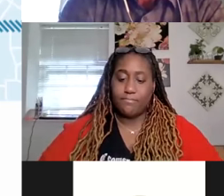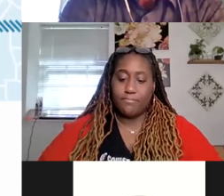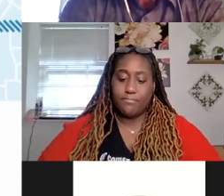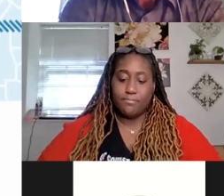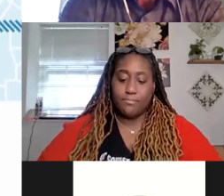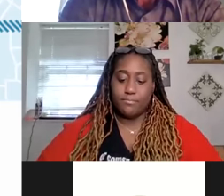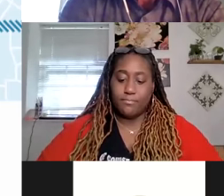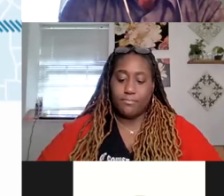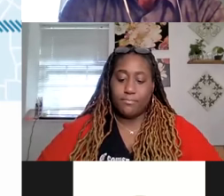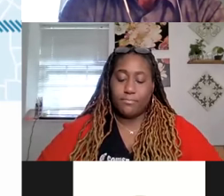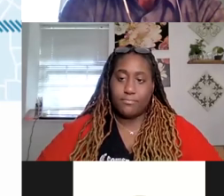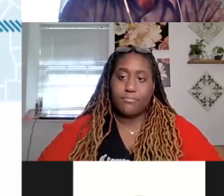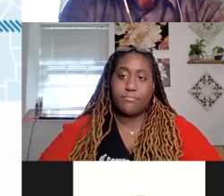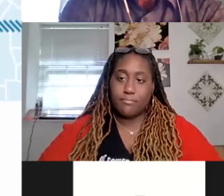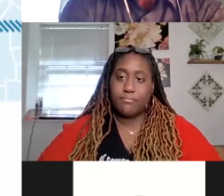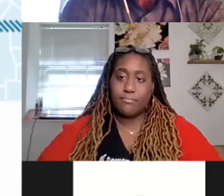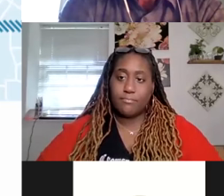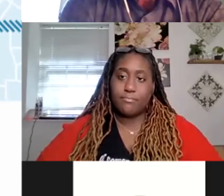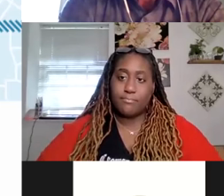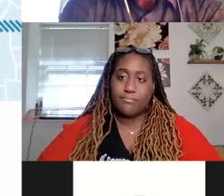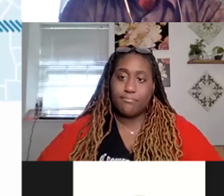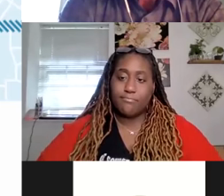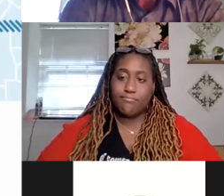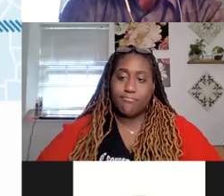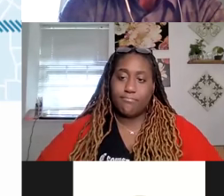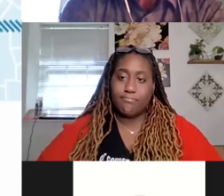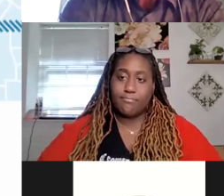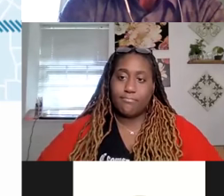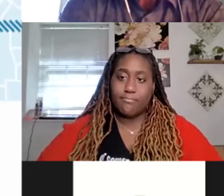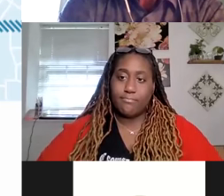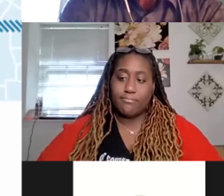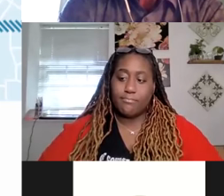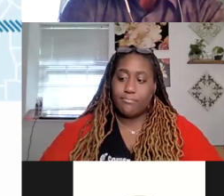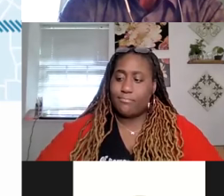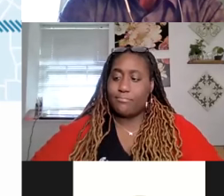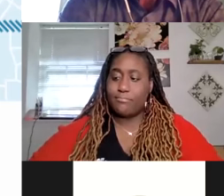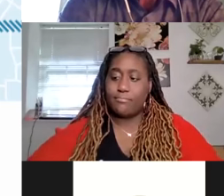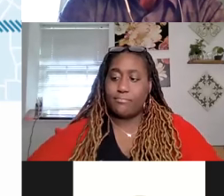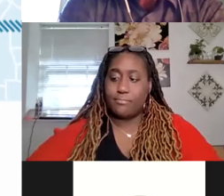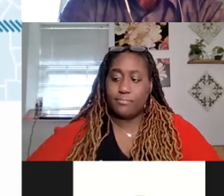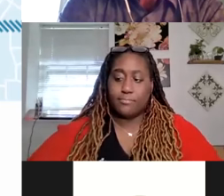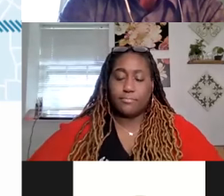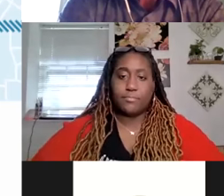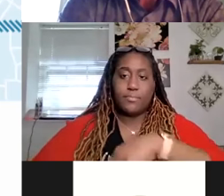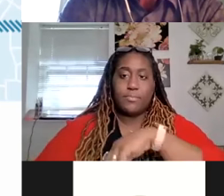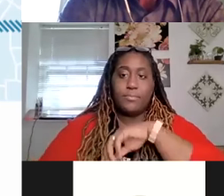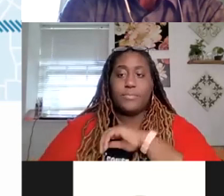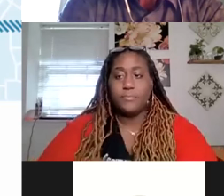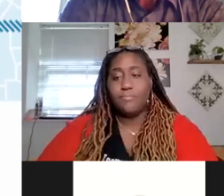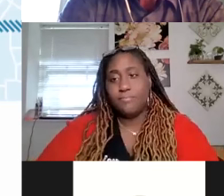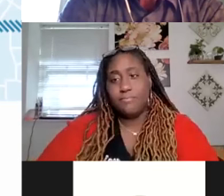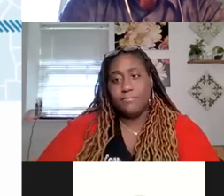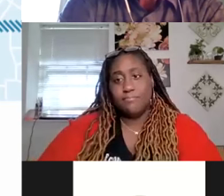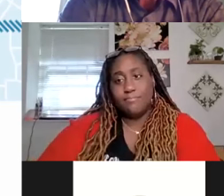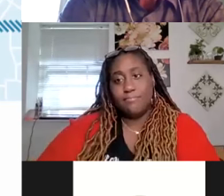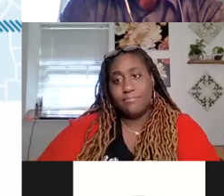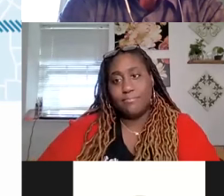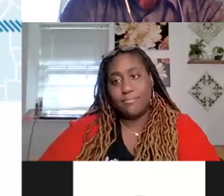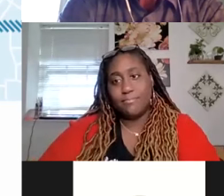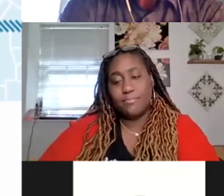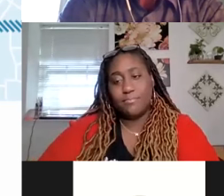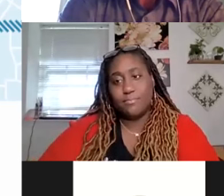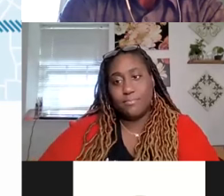how is this impacting you? And that might be how we ask our staff. I think no matter that supervision question, I really love the little shift and instead of